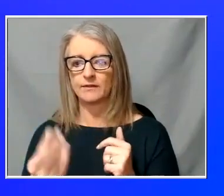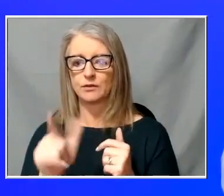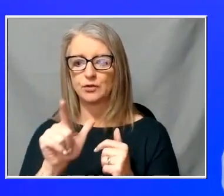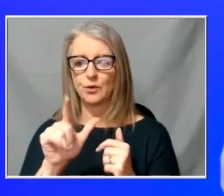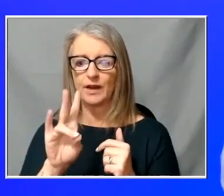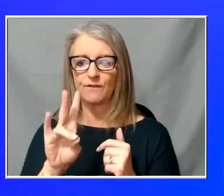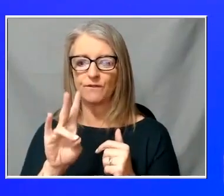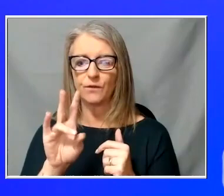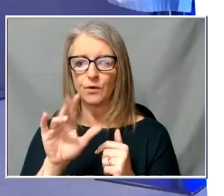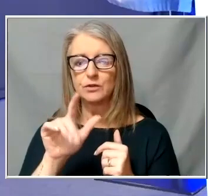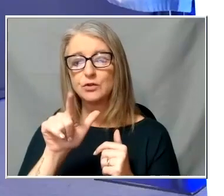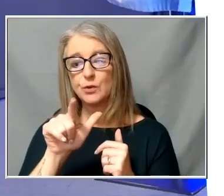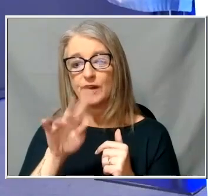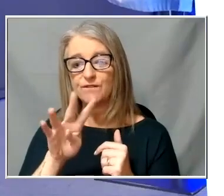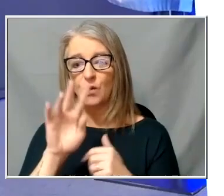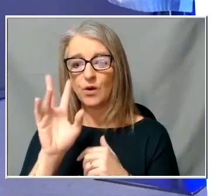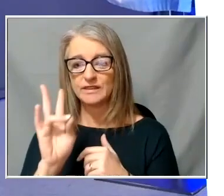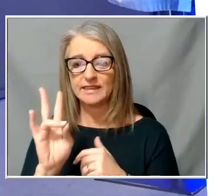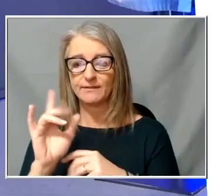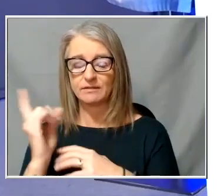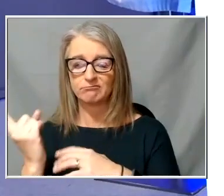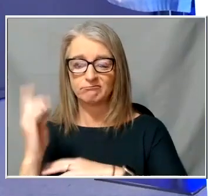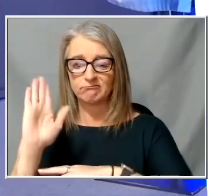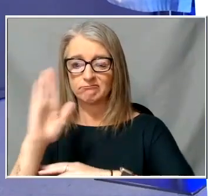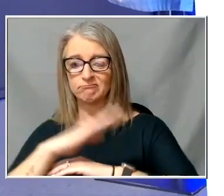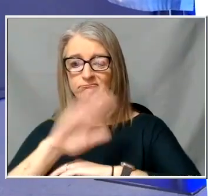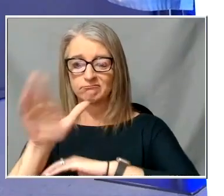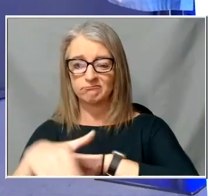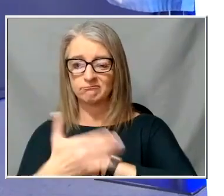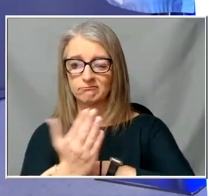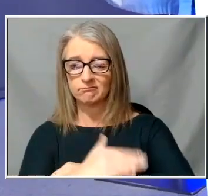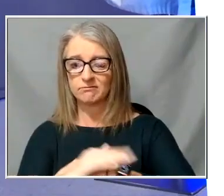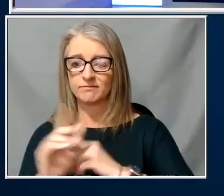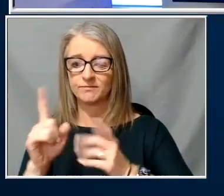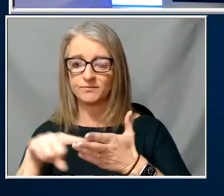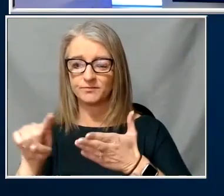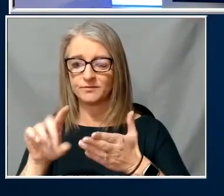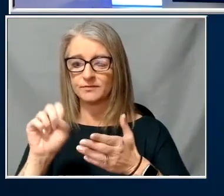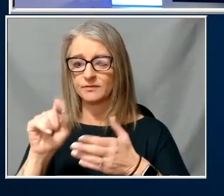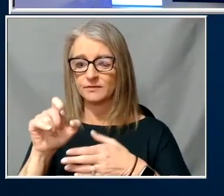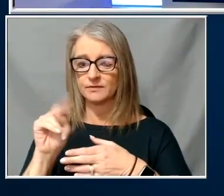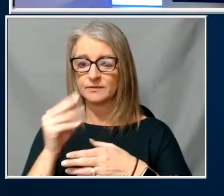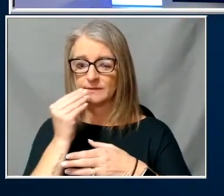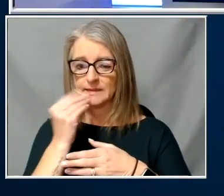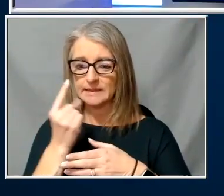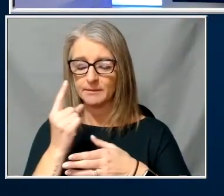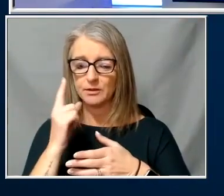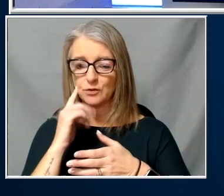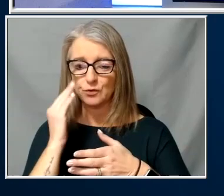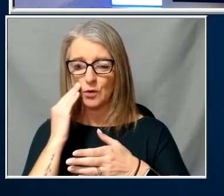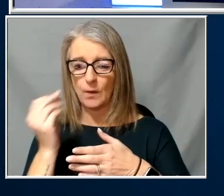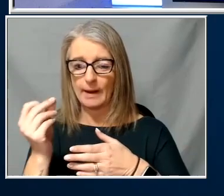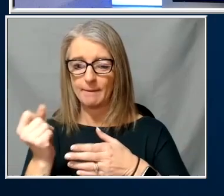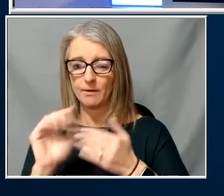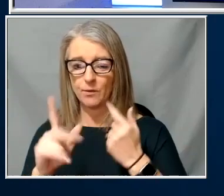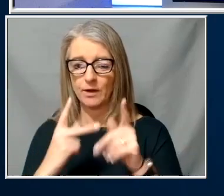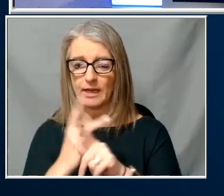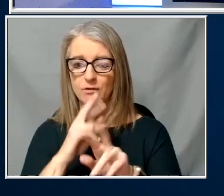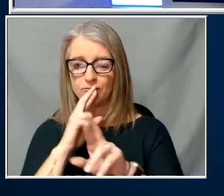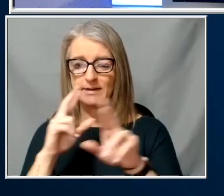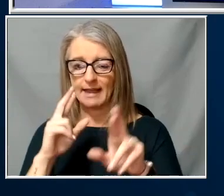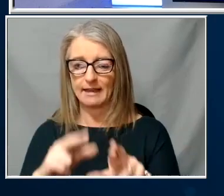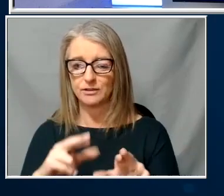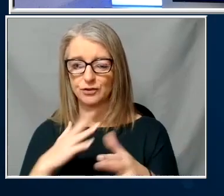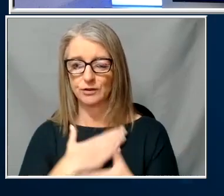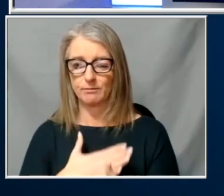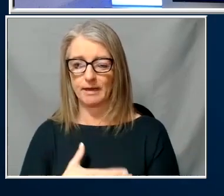24/7 blood sugar. You instantly, can see, right? Instantly. So you know what? Susan, you'll eat something, and then you can tell immediately what kind of reaction your